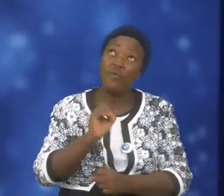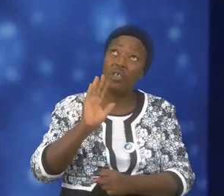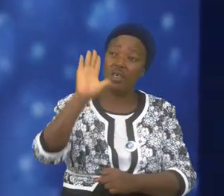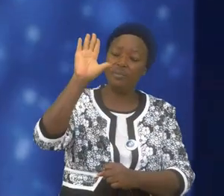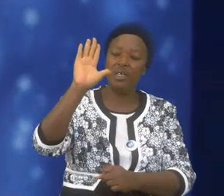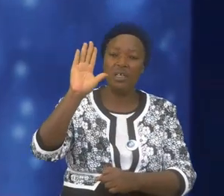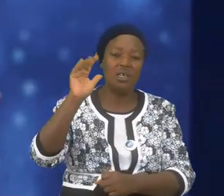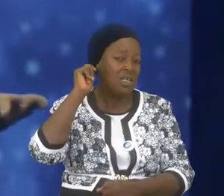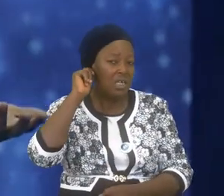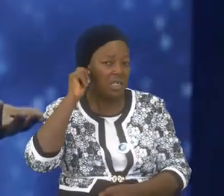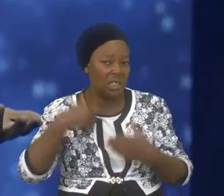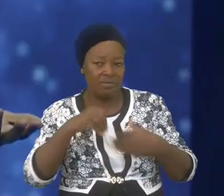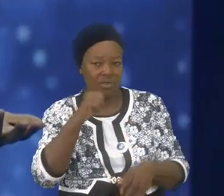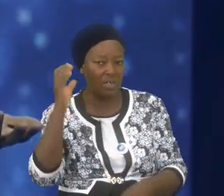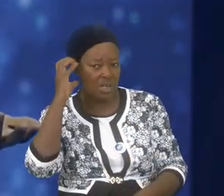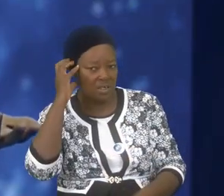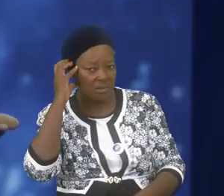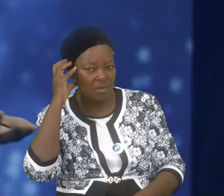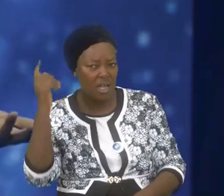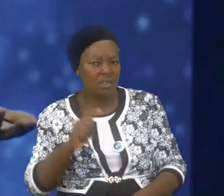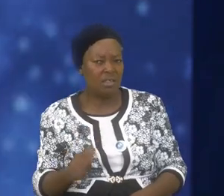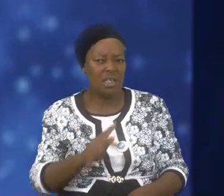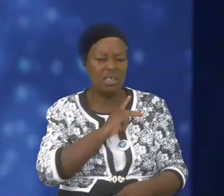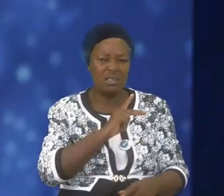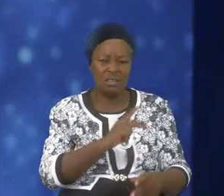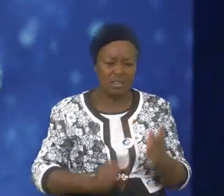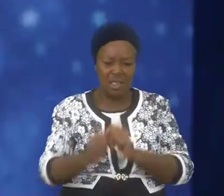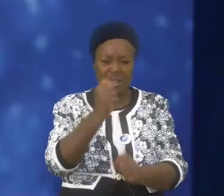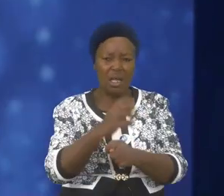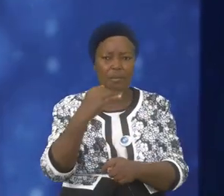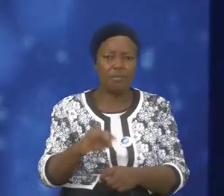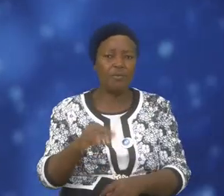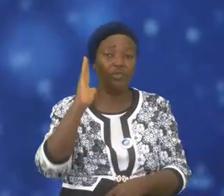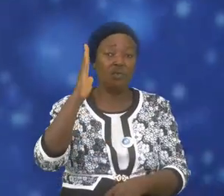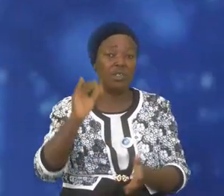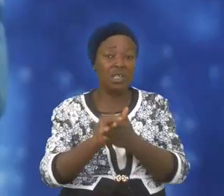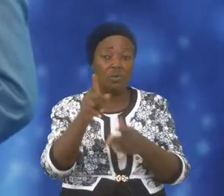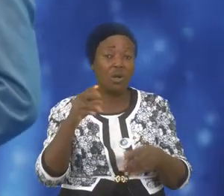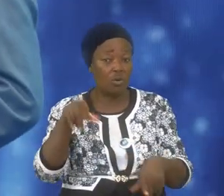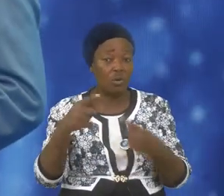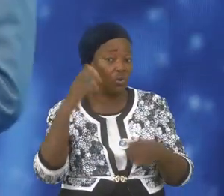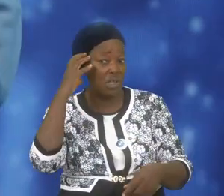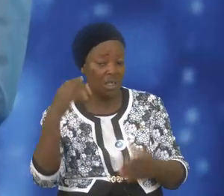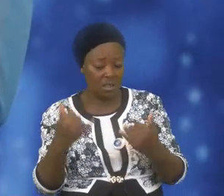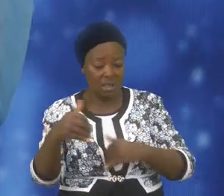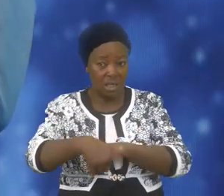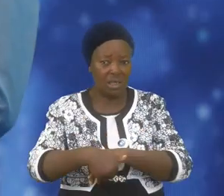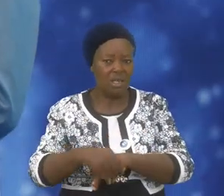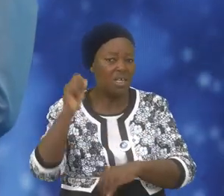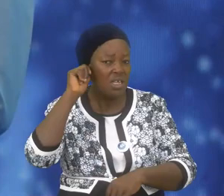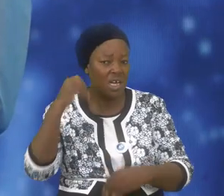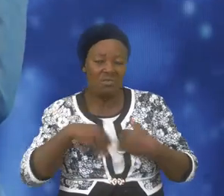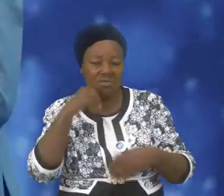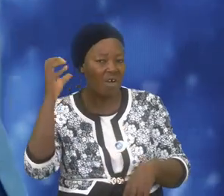are going to have tonight, ears have not heard, eyes have not seen, neither have entered into the